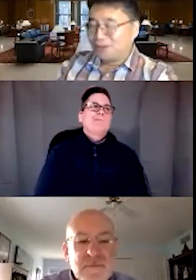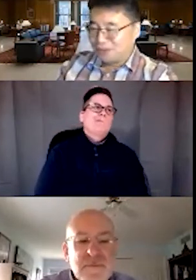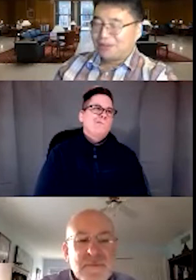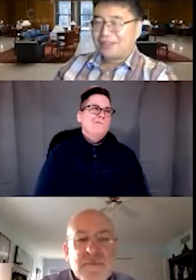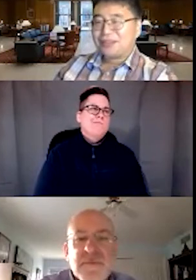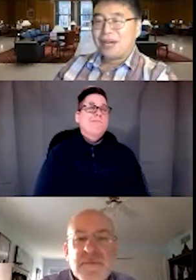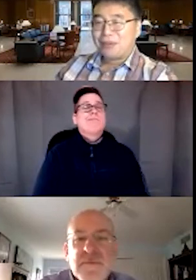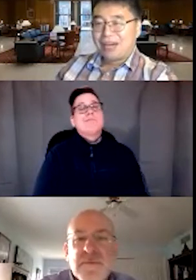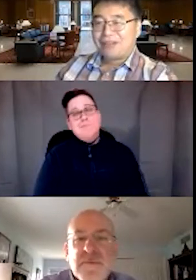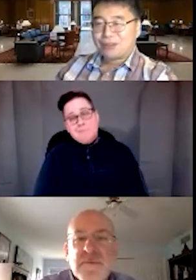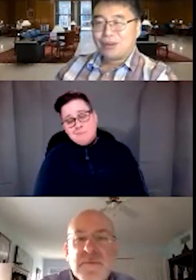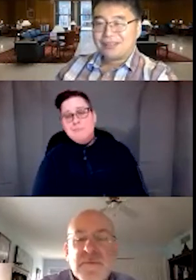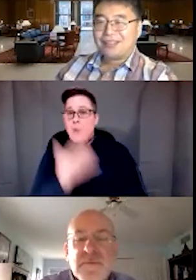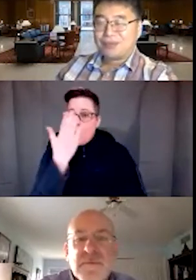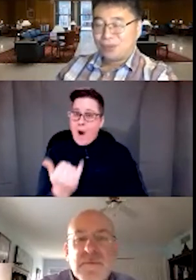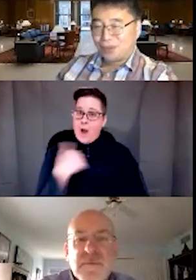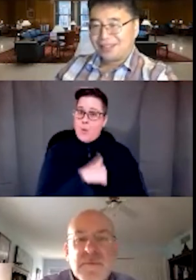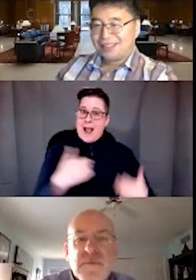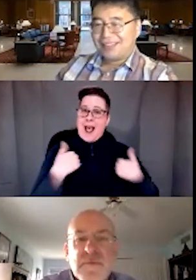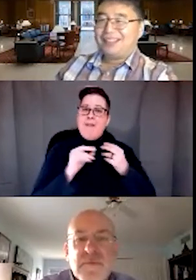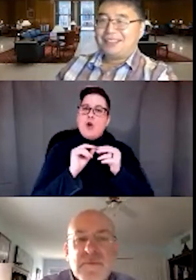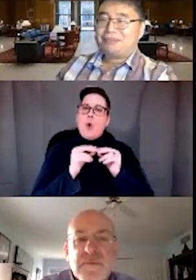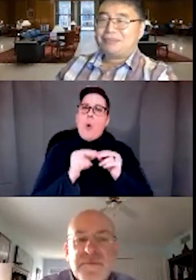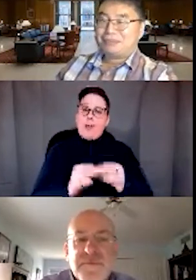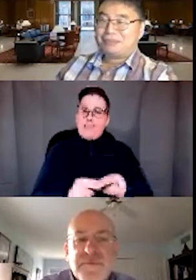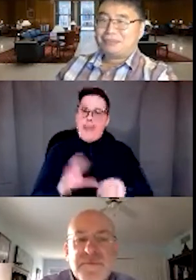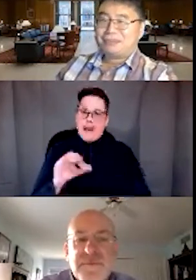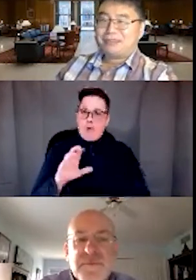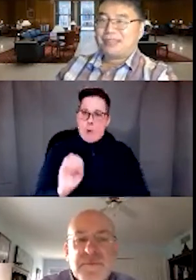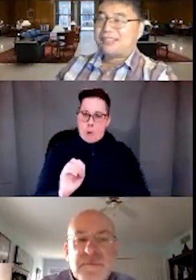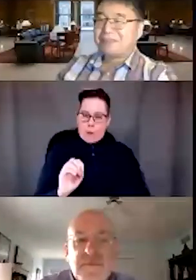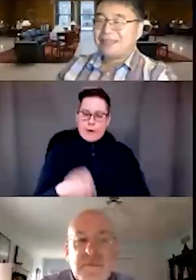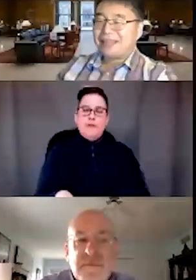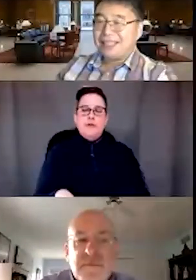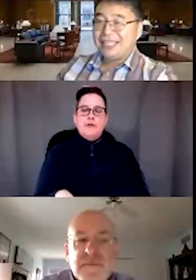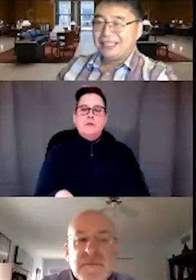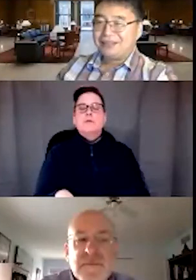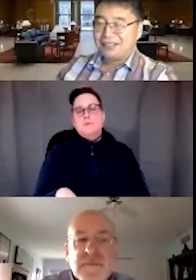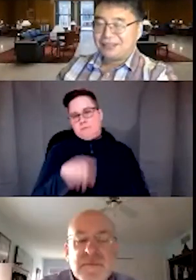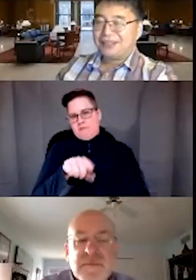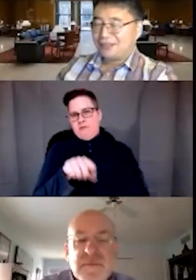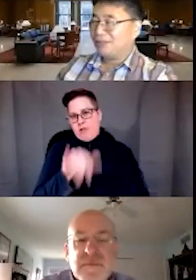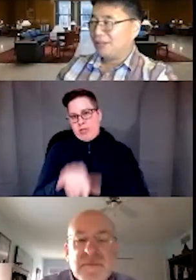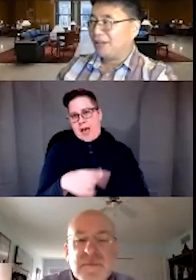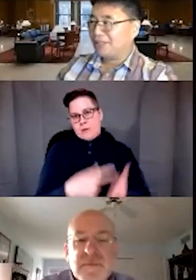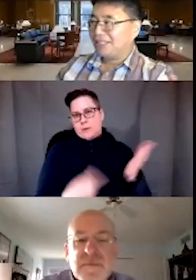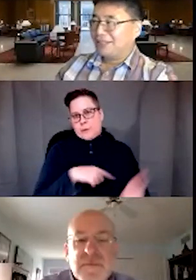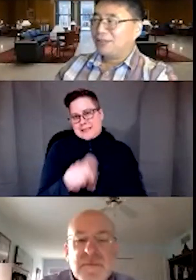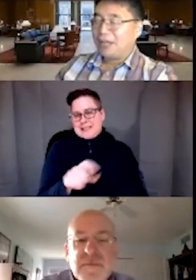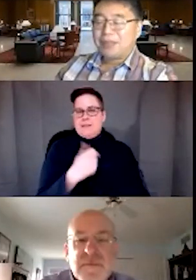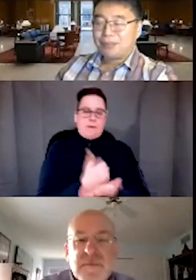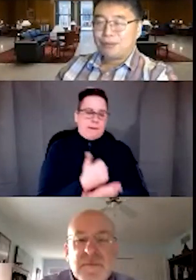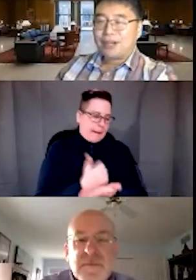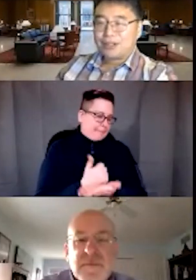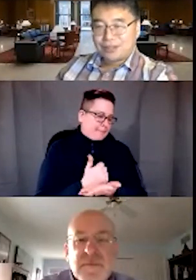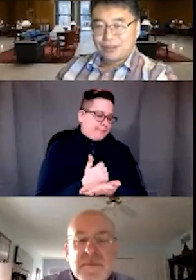So one of the things why we have this quantitative core is to precisely meet that need, right? And